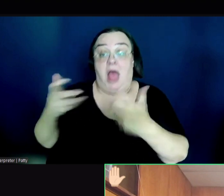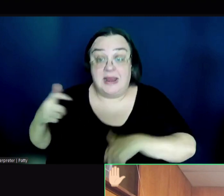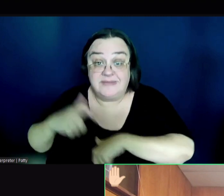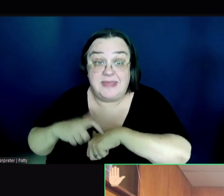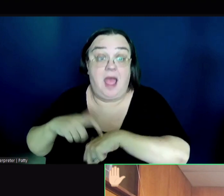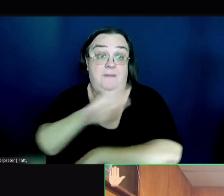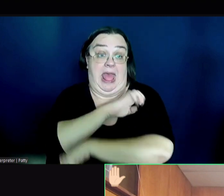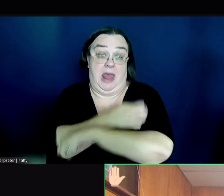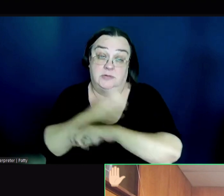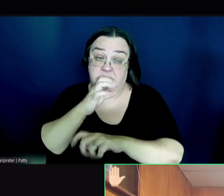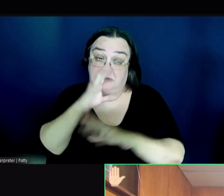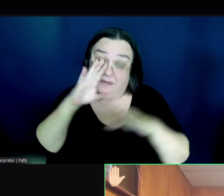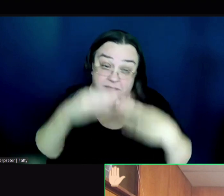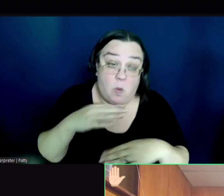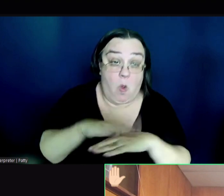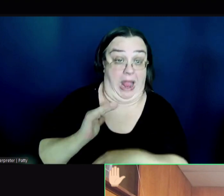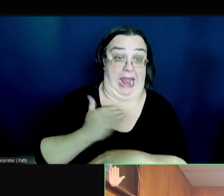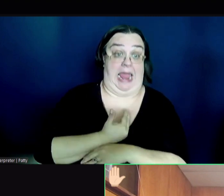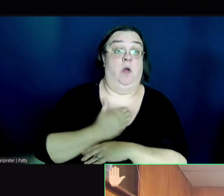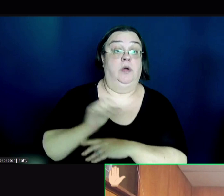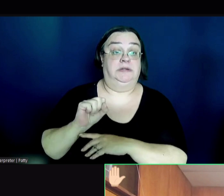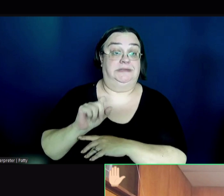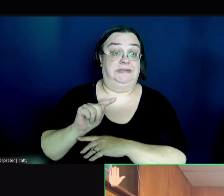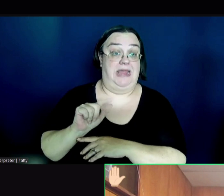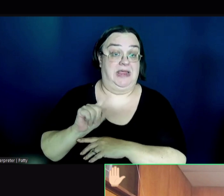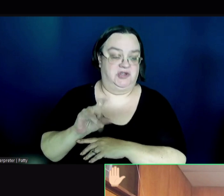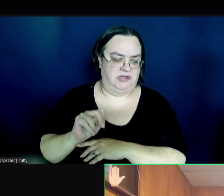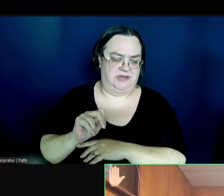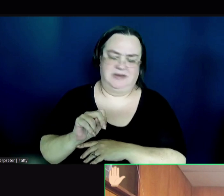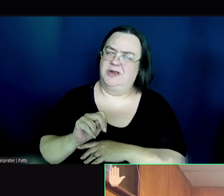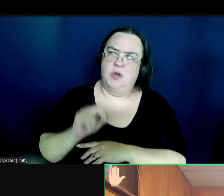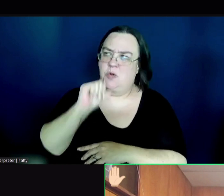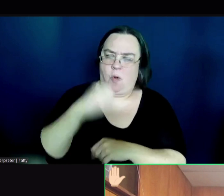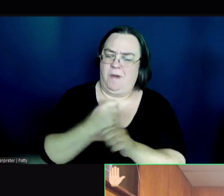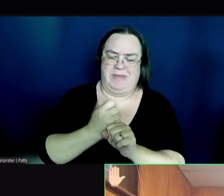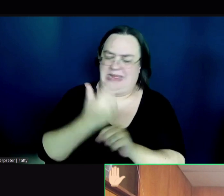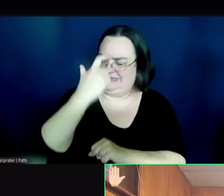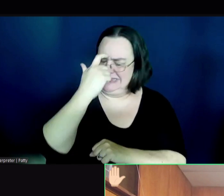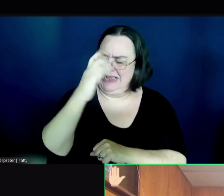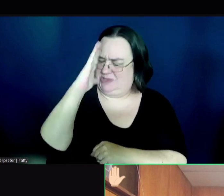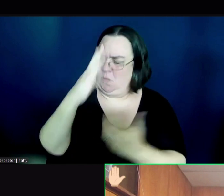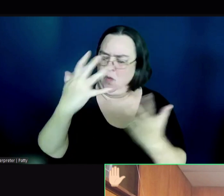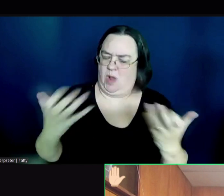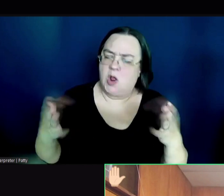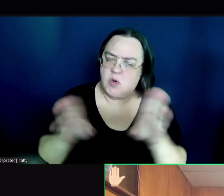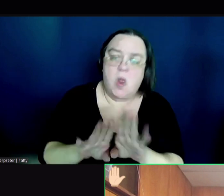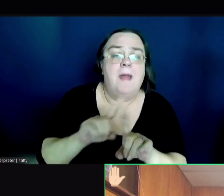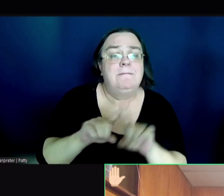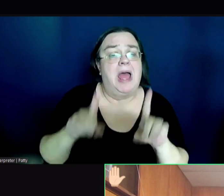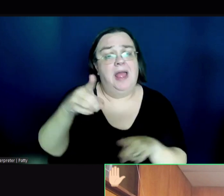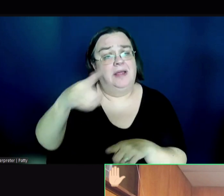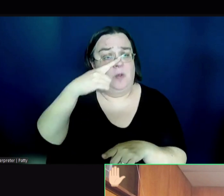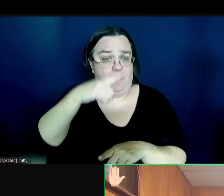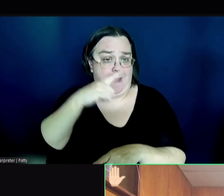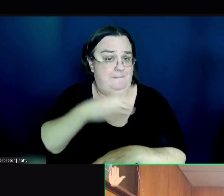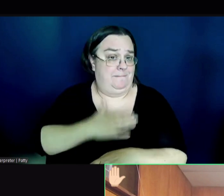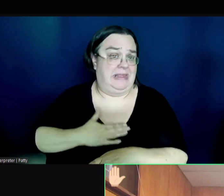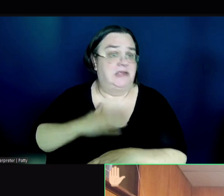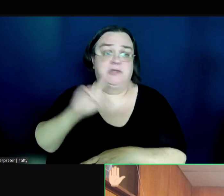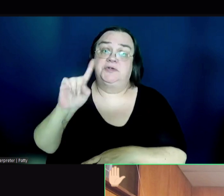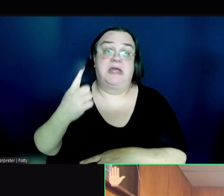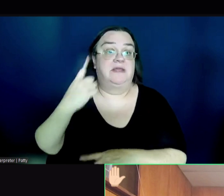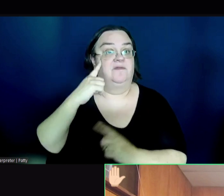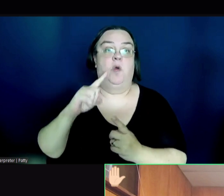our station. It doesn't stand to reason that they'd want to shut it down. But could you please, just for the